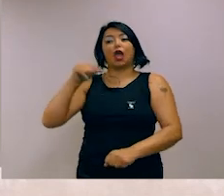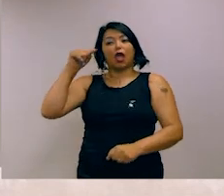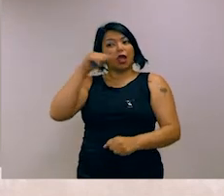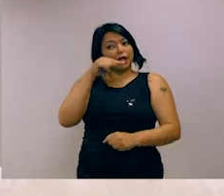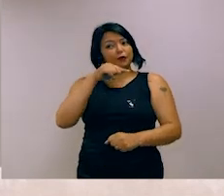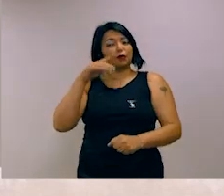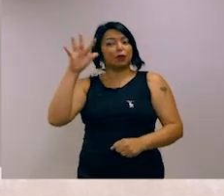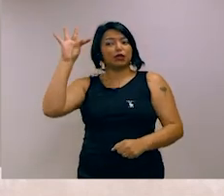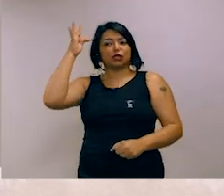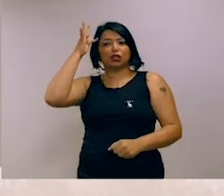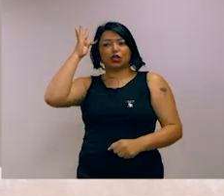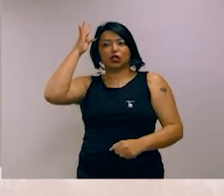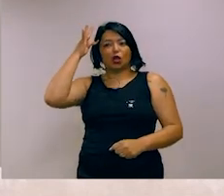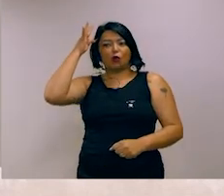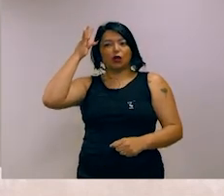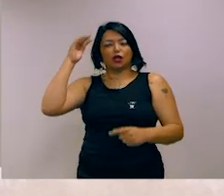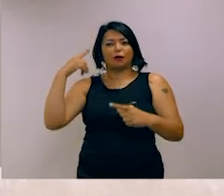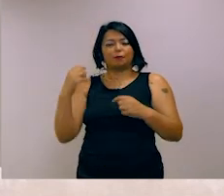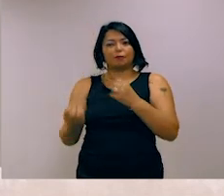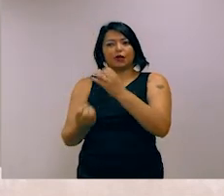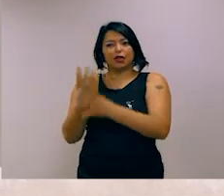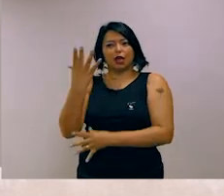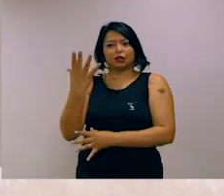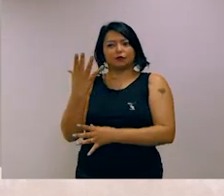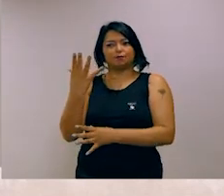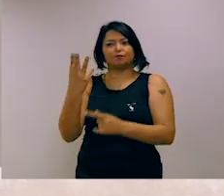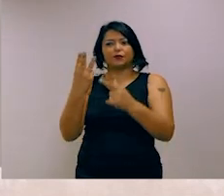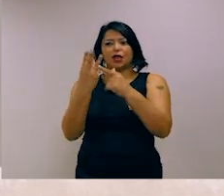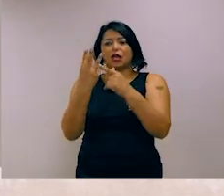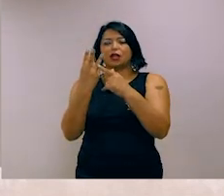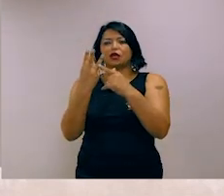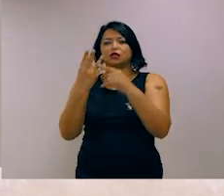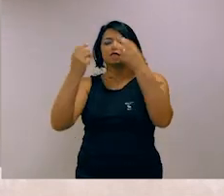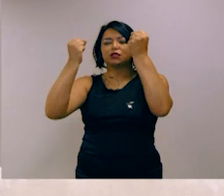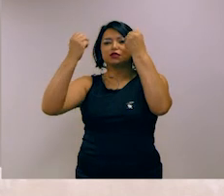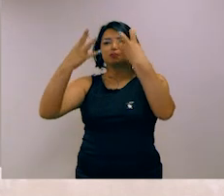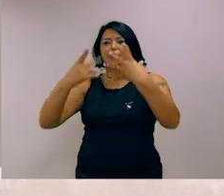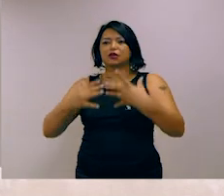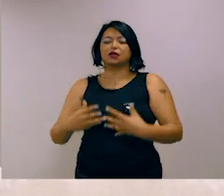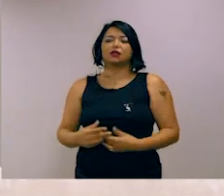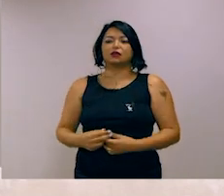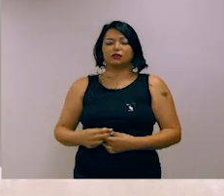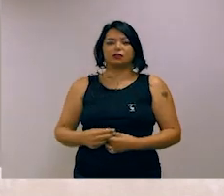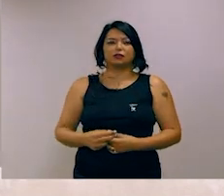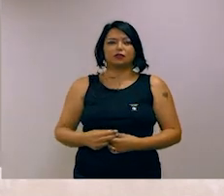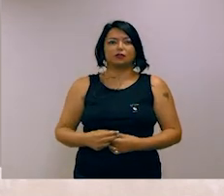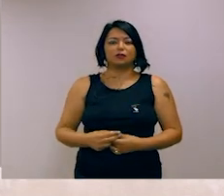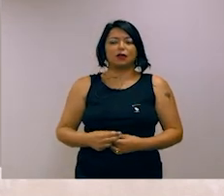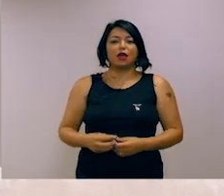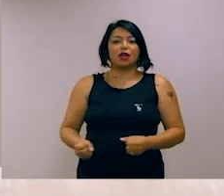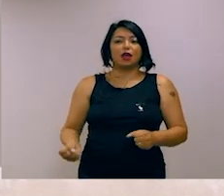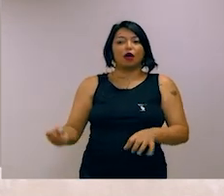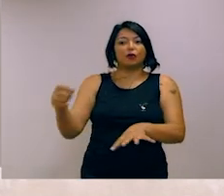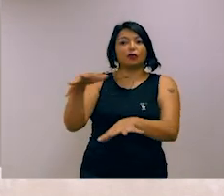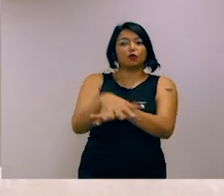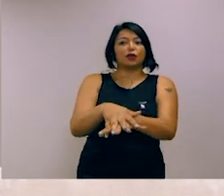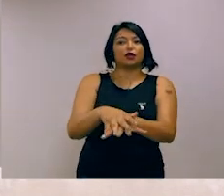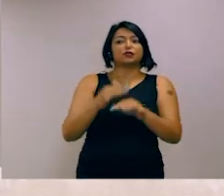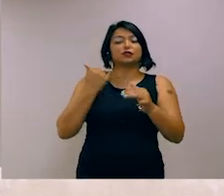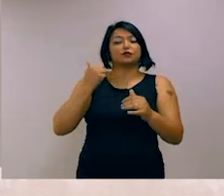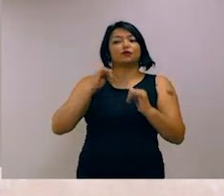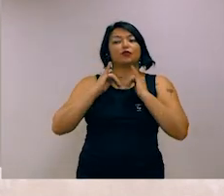So now we are left with the third explanation. So we test it in our data and find that indeed fast food consumption